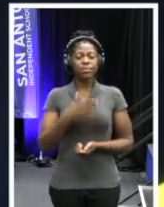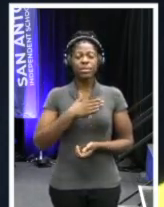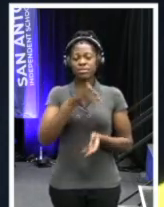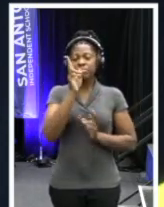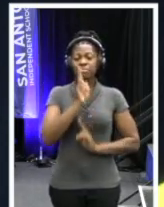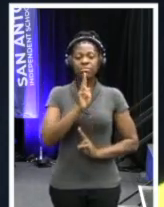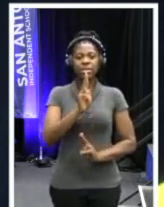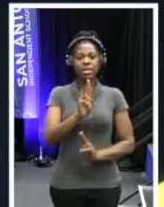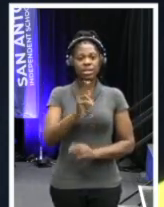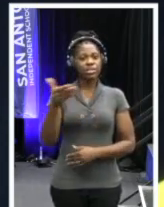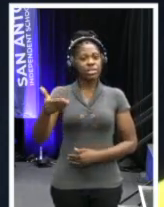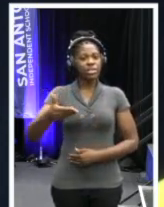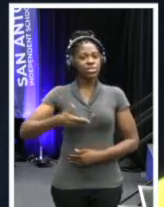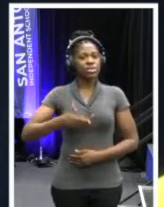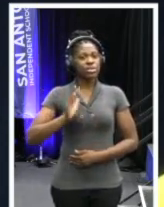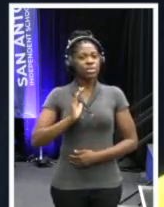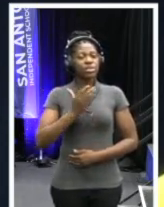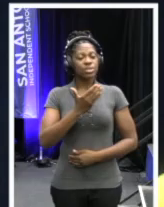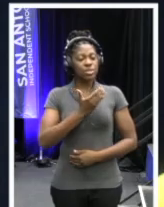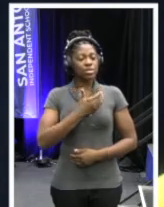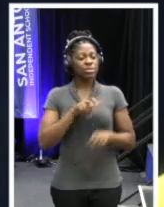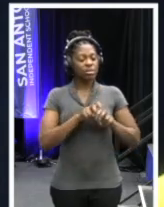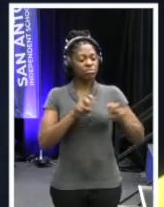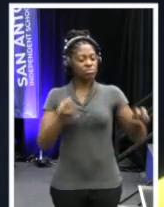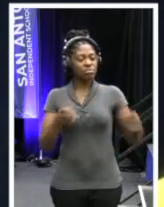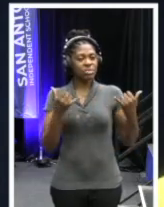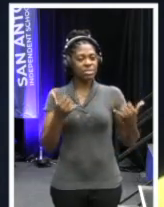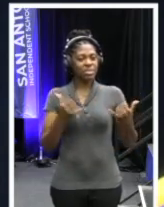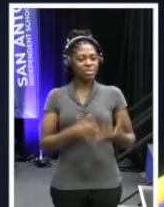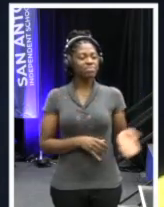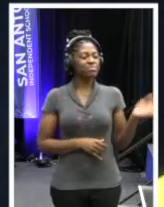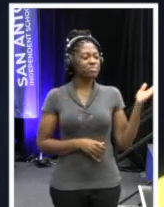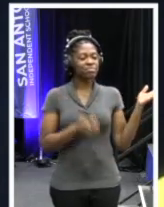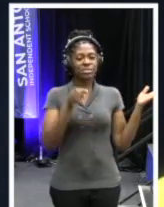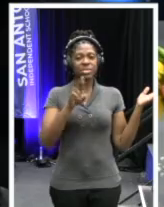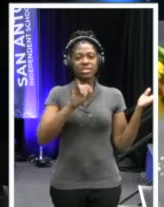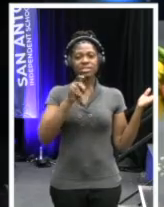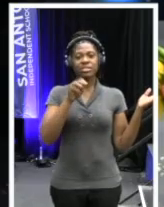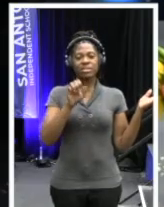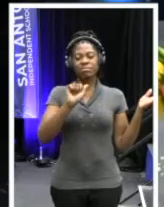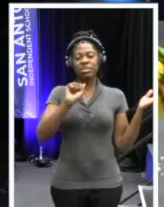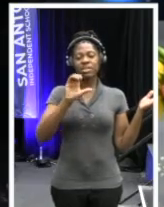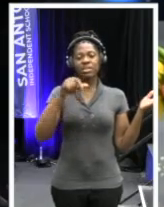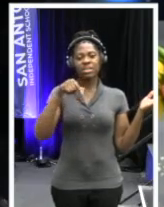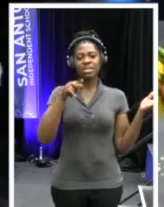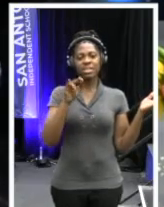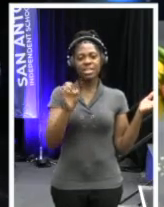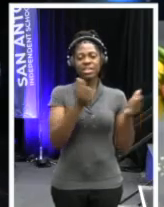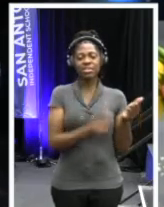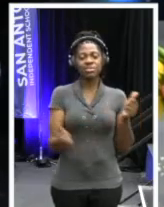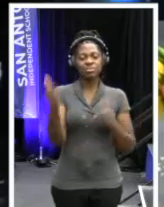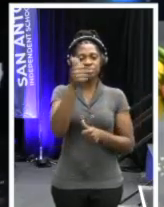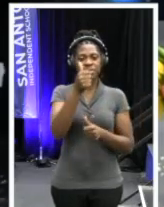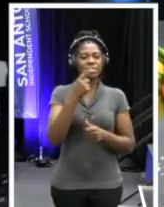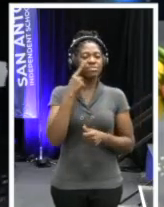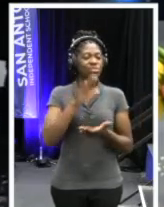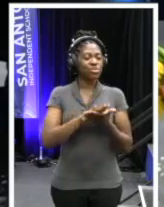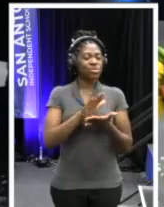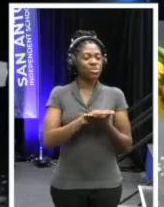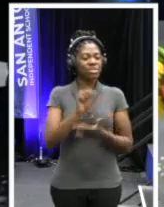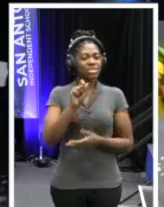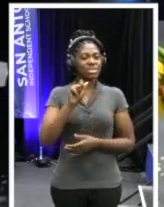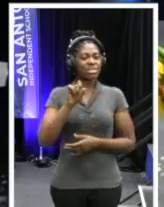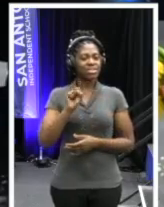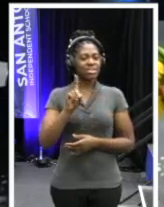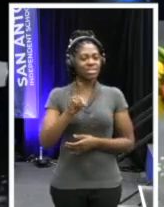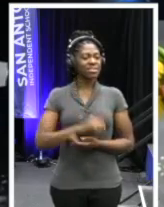time to introduce our platform guests. Dr. Jaime Aquino, SAISD, Superintendent of Schools.